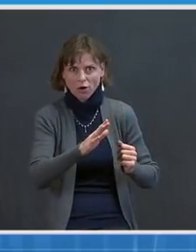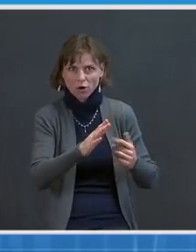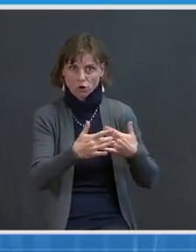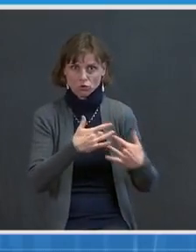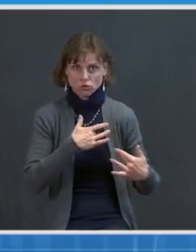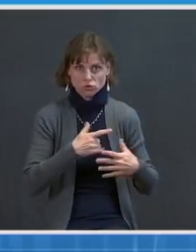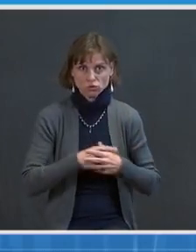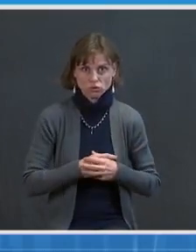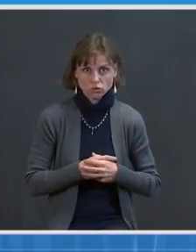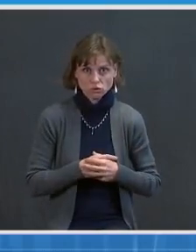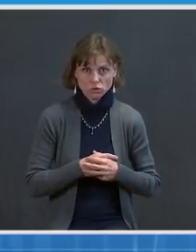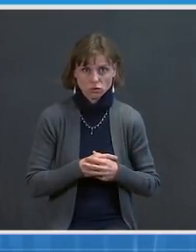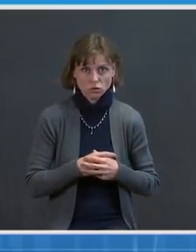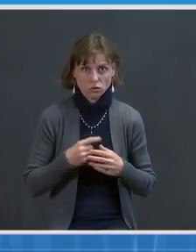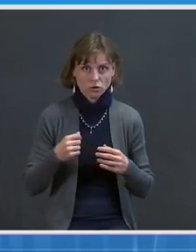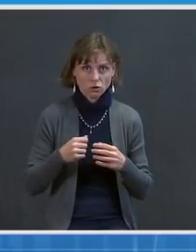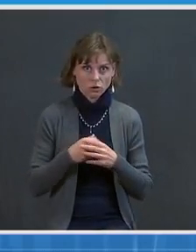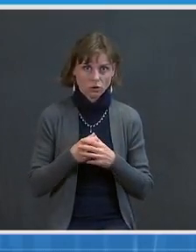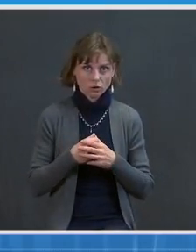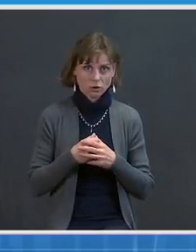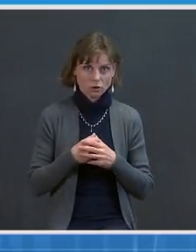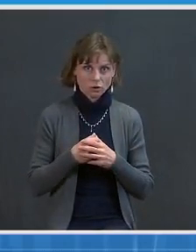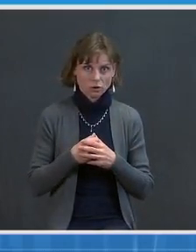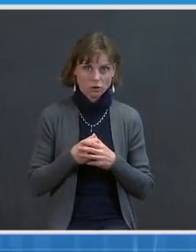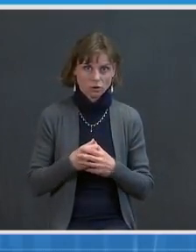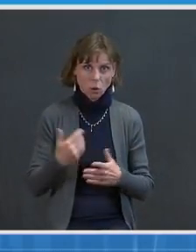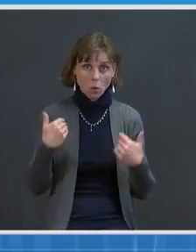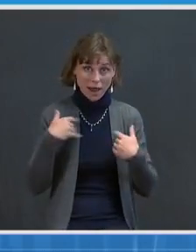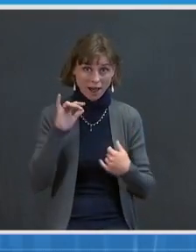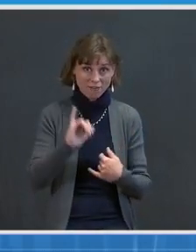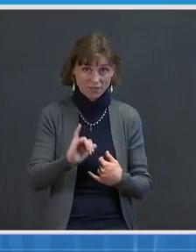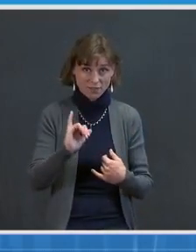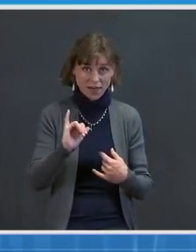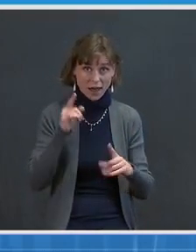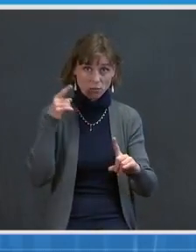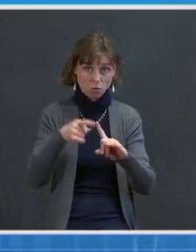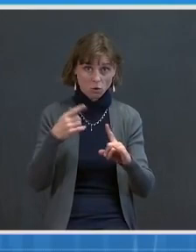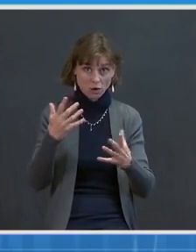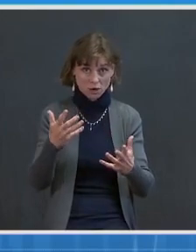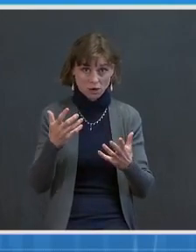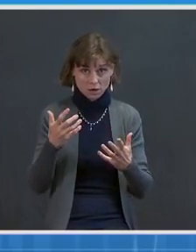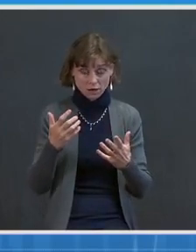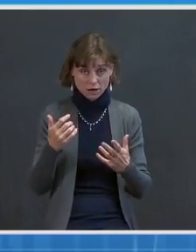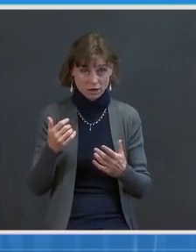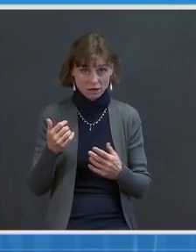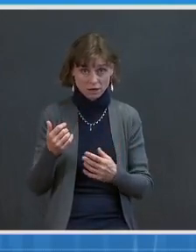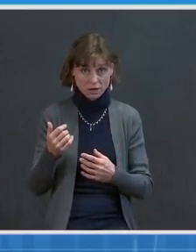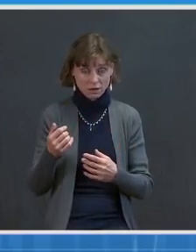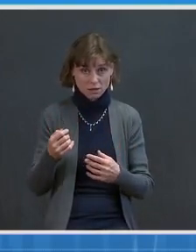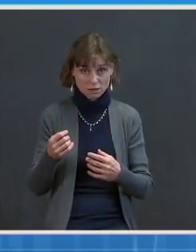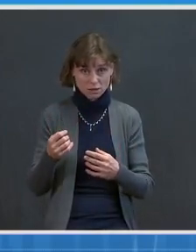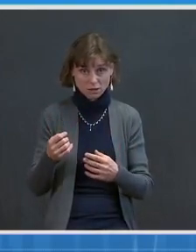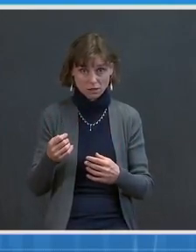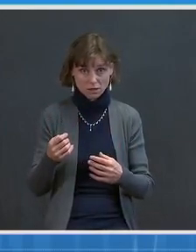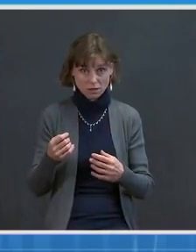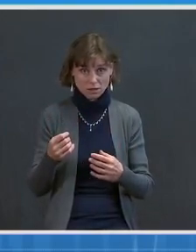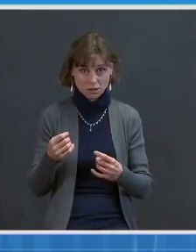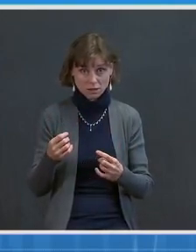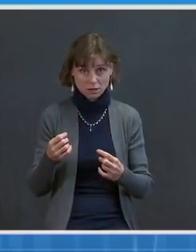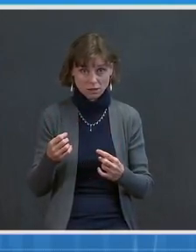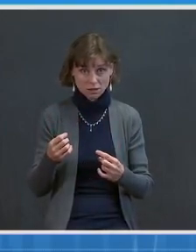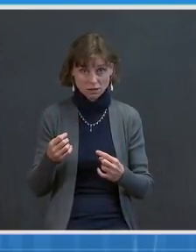of time where people don't want where we have that inflection point. We want to have a lot of vaccine out there, and we want to have a lot of people who want